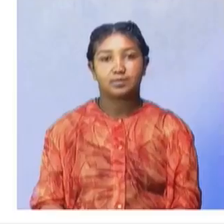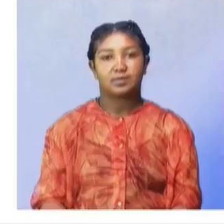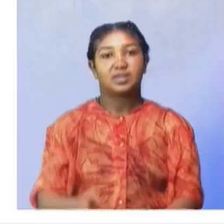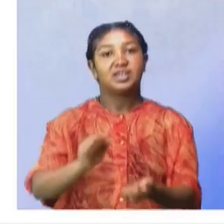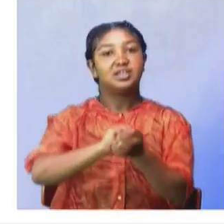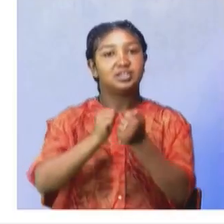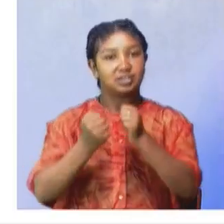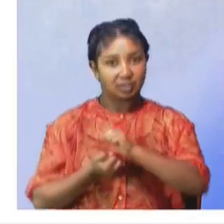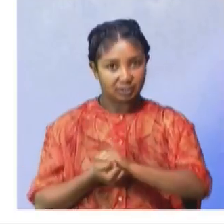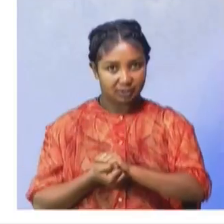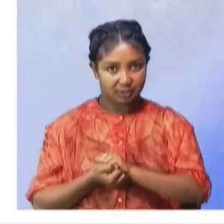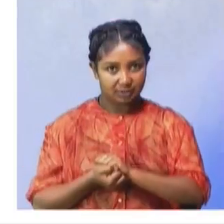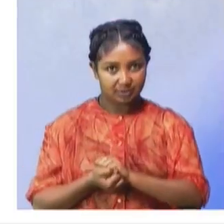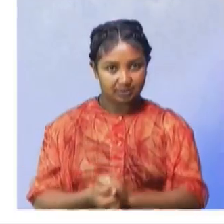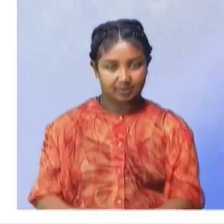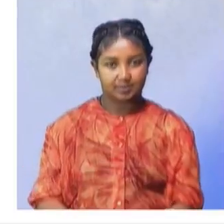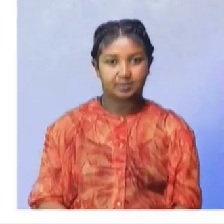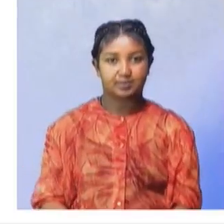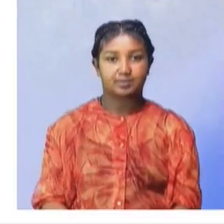Change